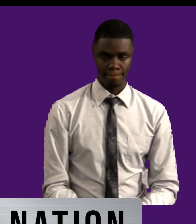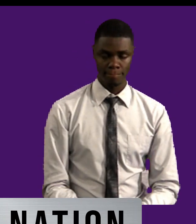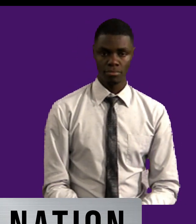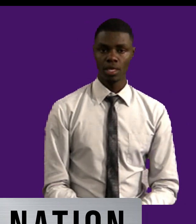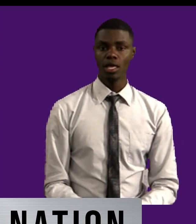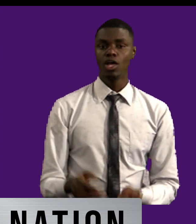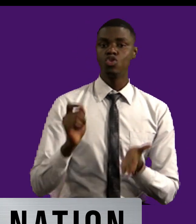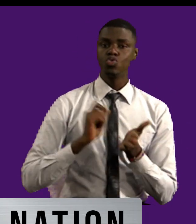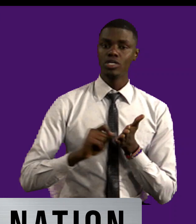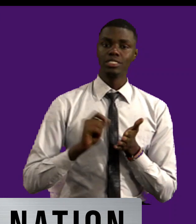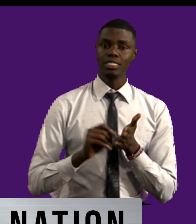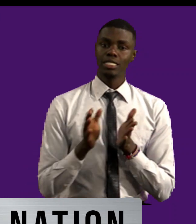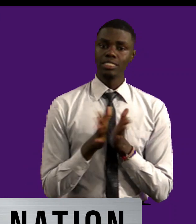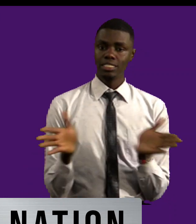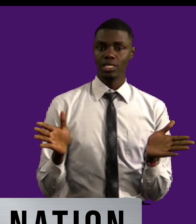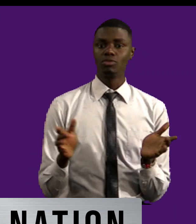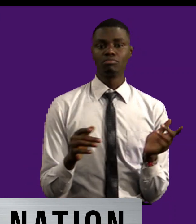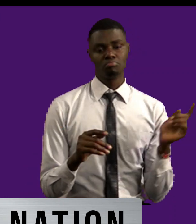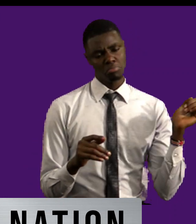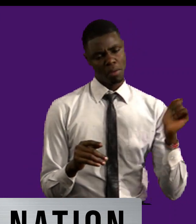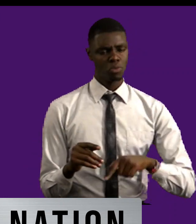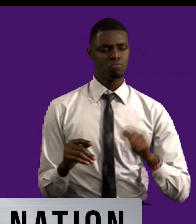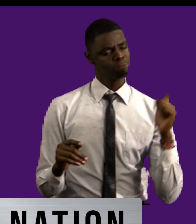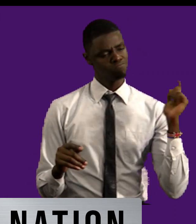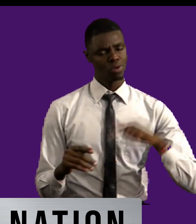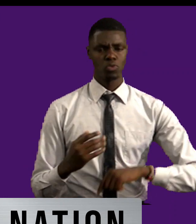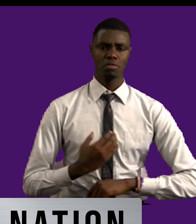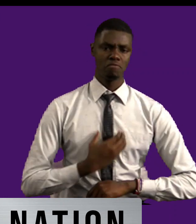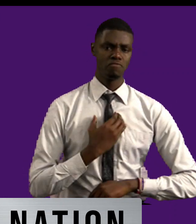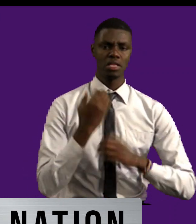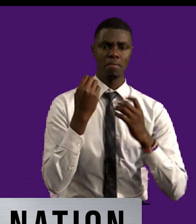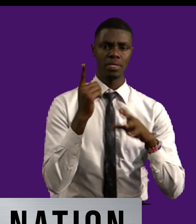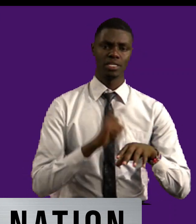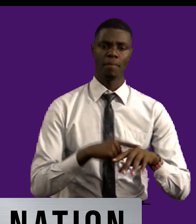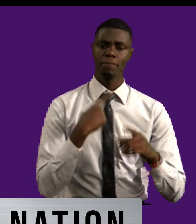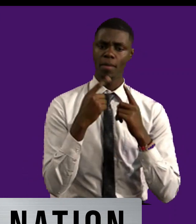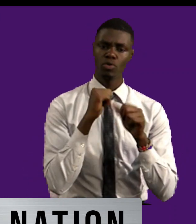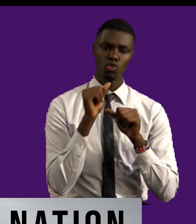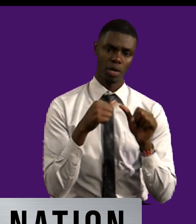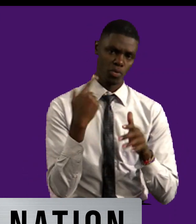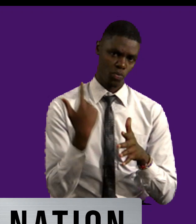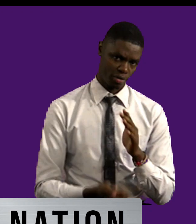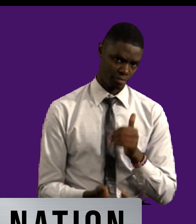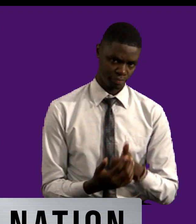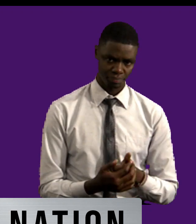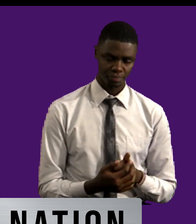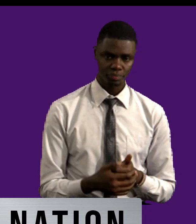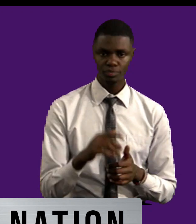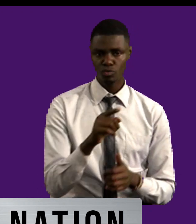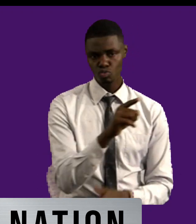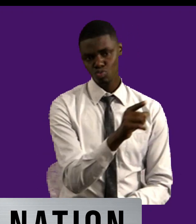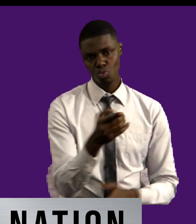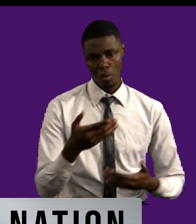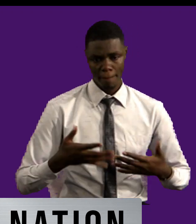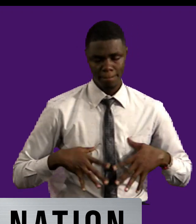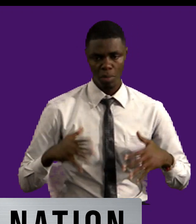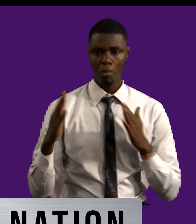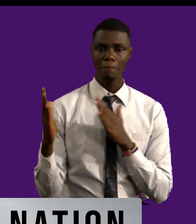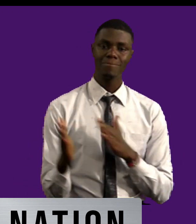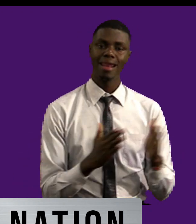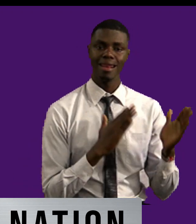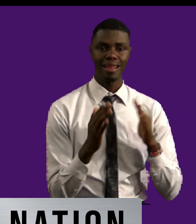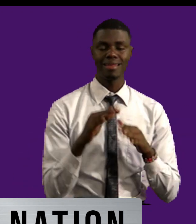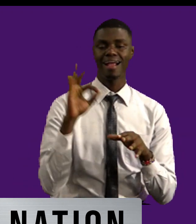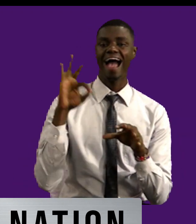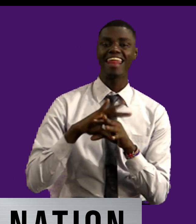Your Secretary General has been on this seat here, sure, and he has been talking about you people planning a referendum.